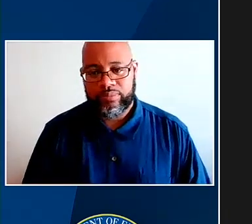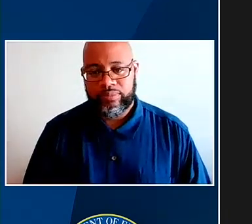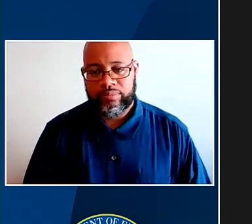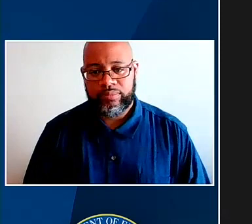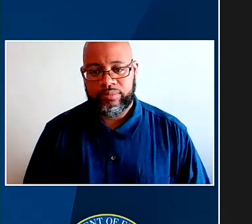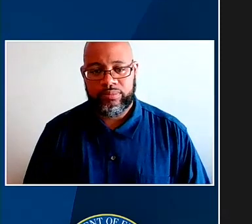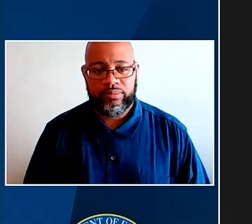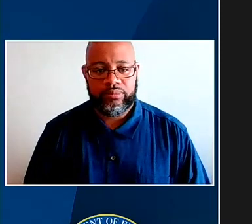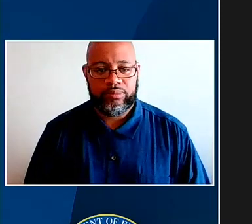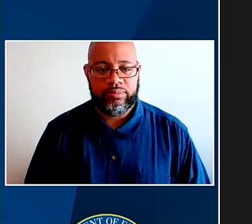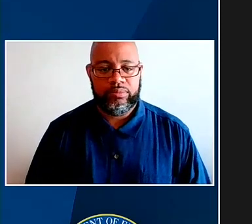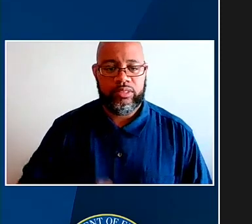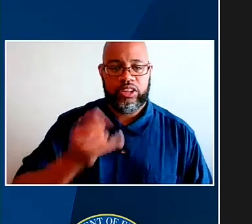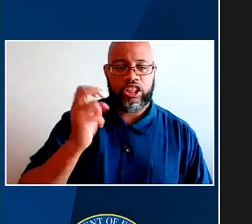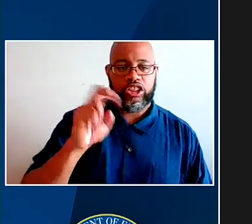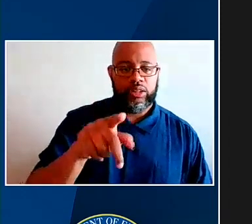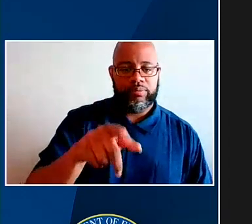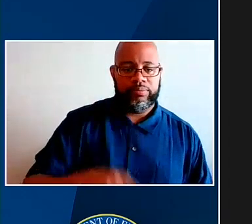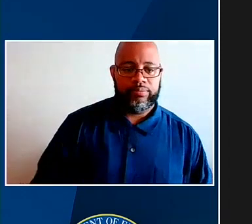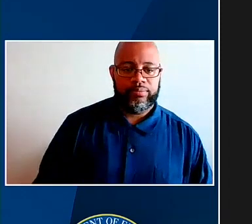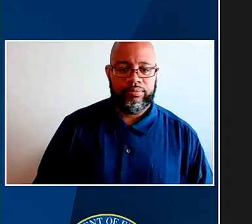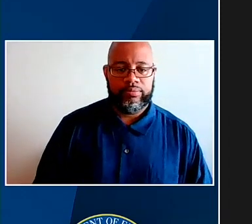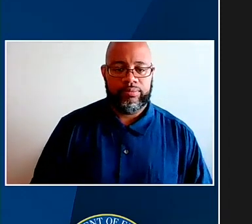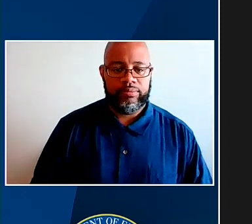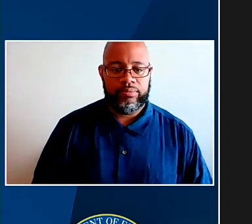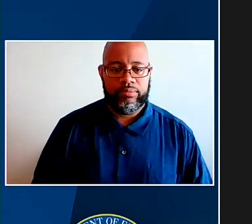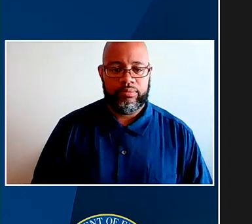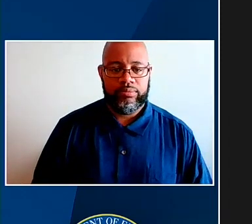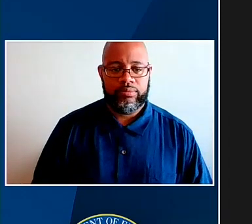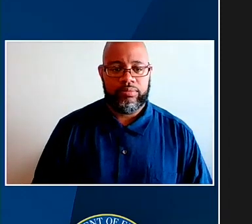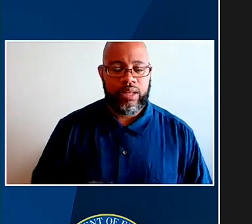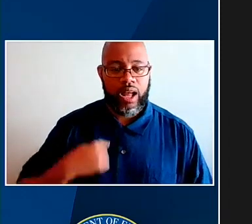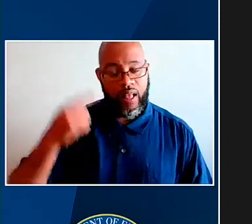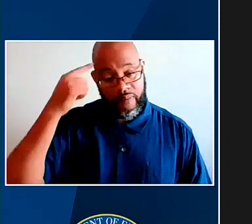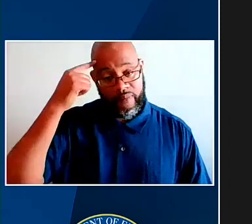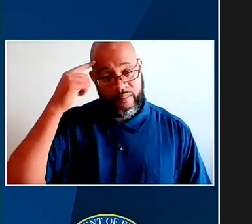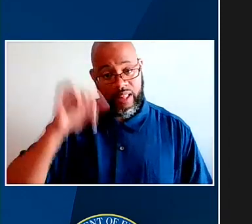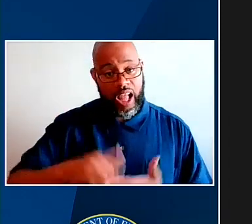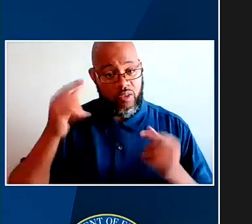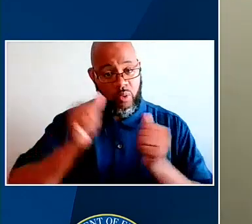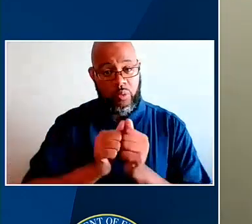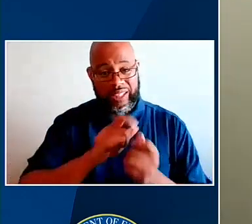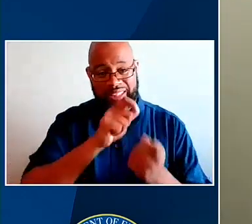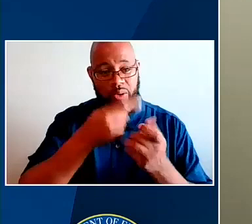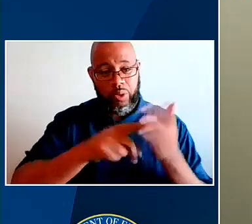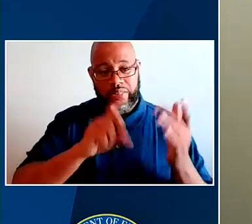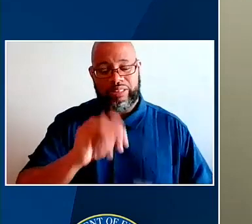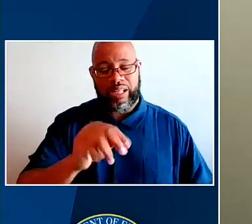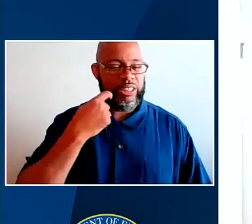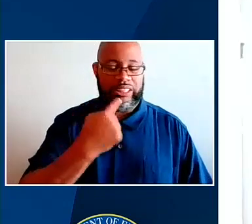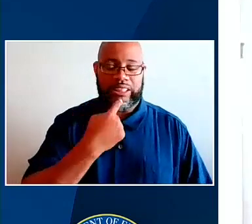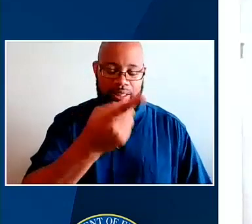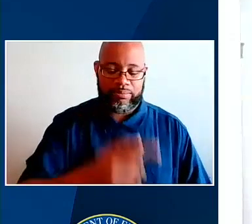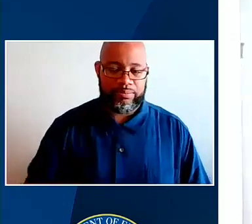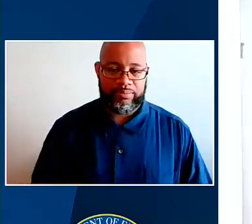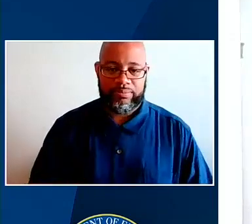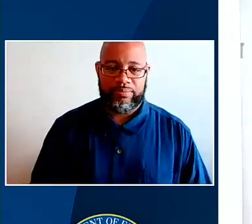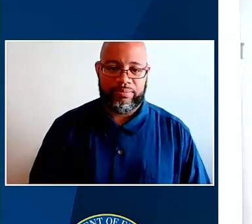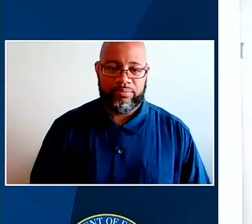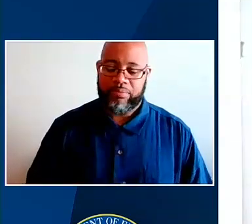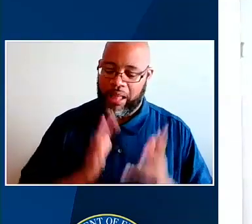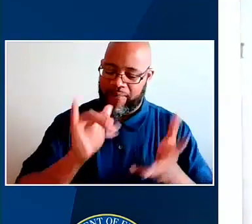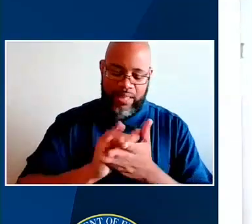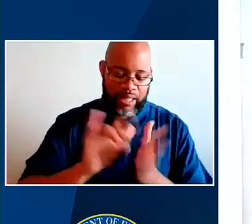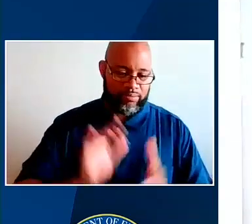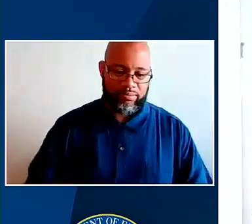Thank you. And then Jason. You know, I think I agree with exactly what Dom just said. Gotcha. I'll leave it at that.